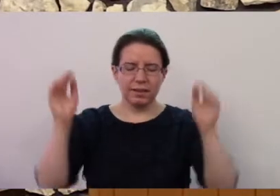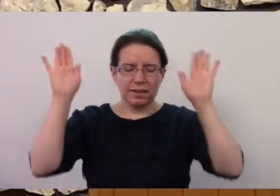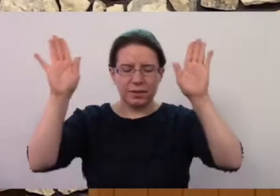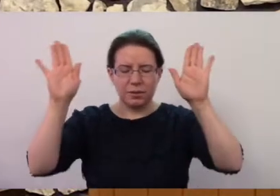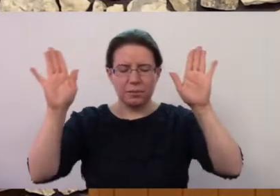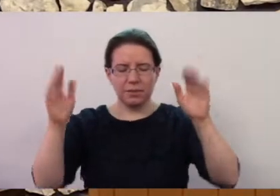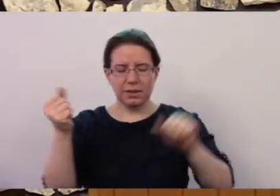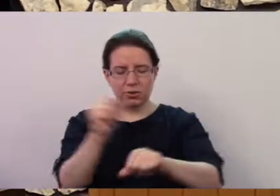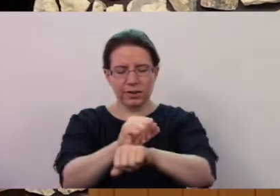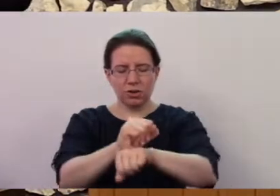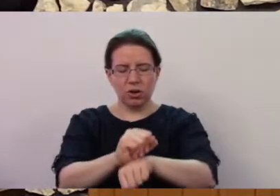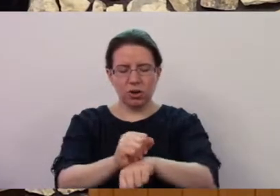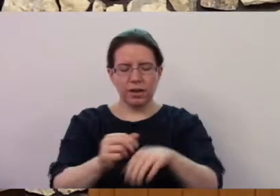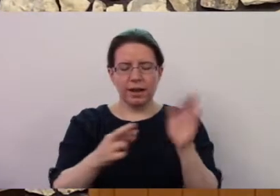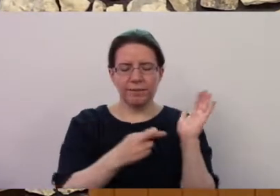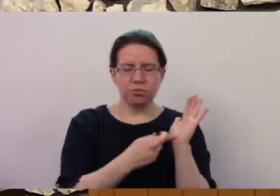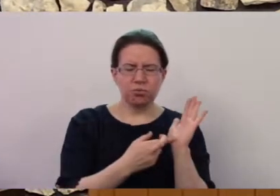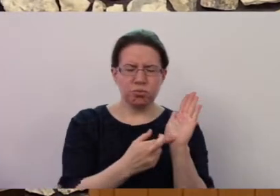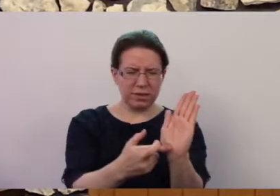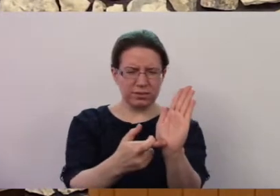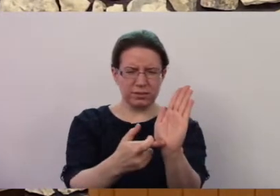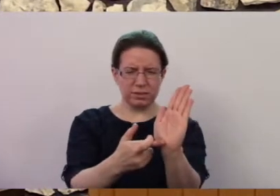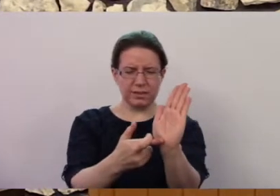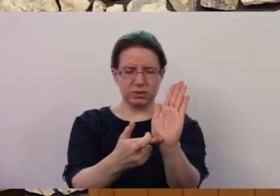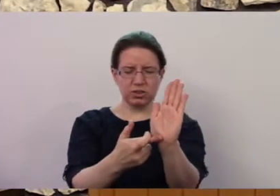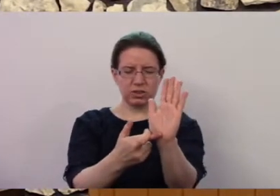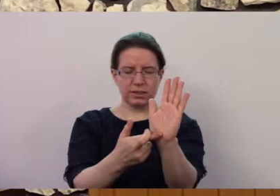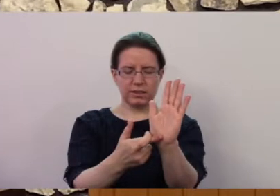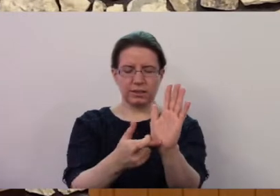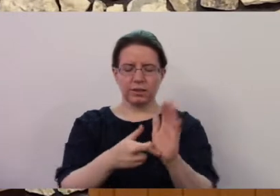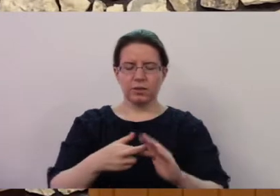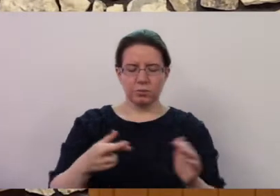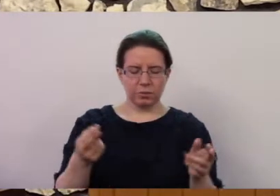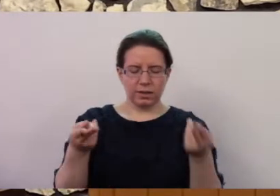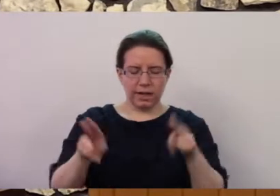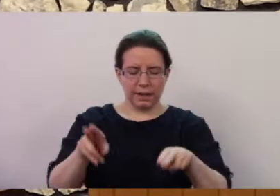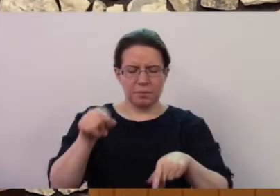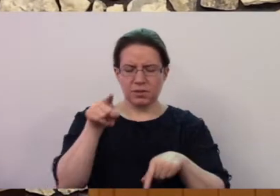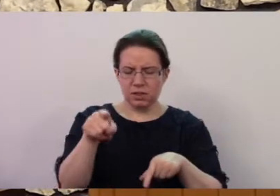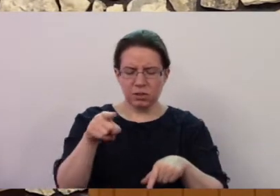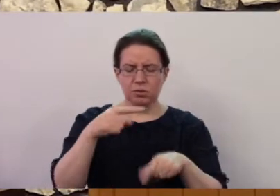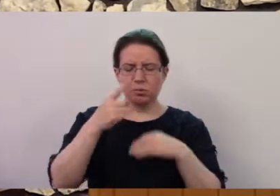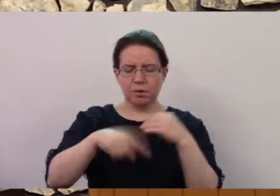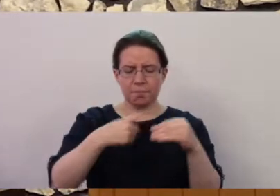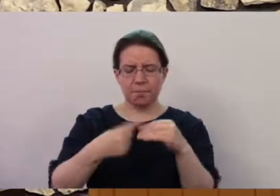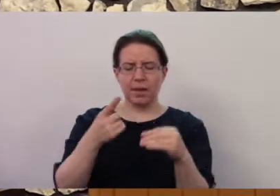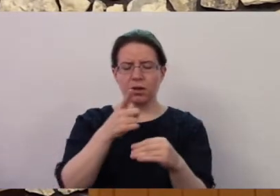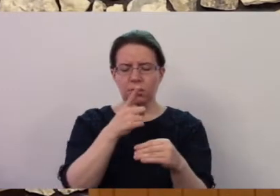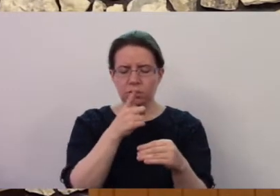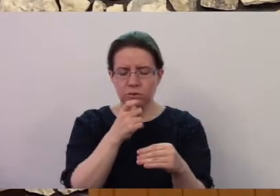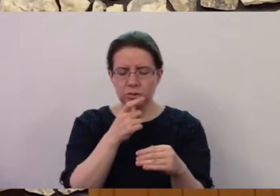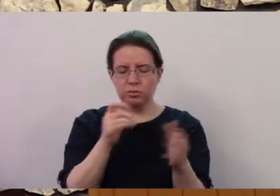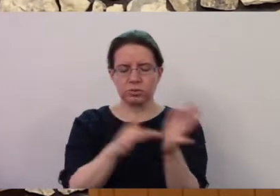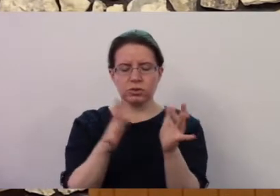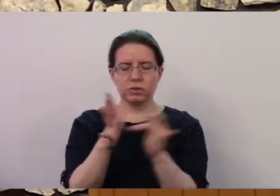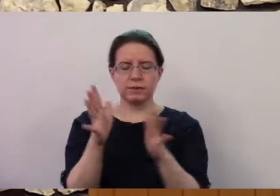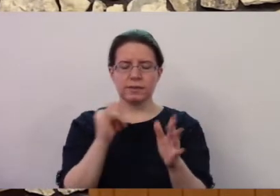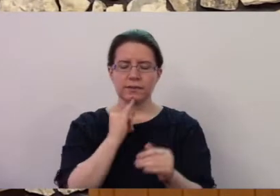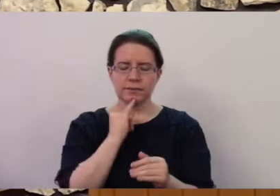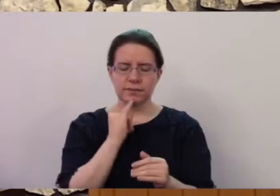that the miracle of revelation will flood your heart and mind today about who Jesus is.